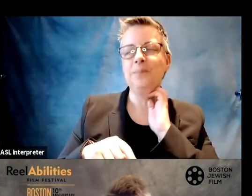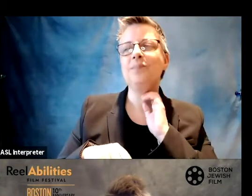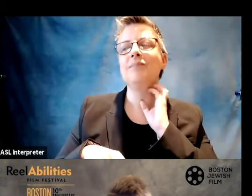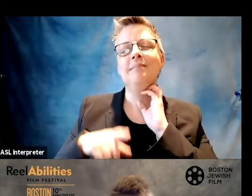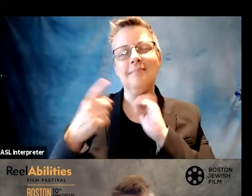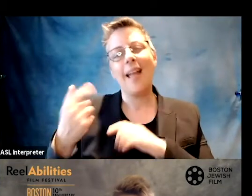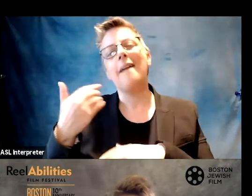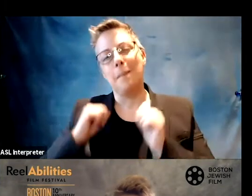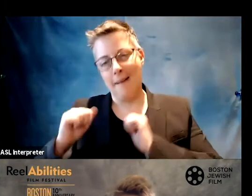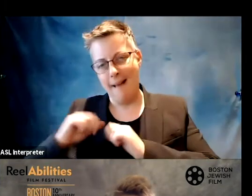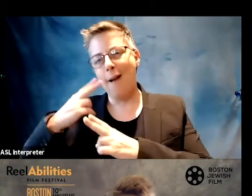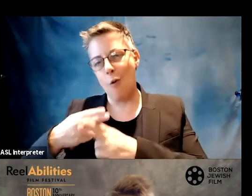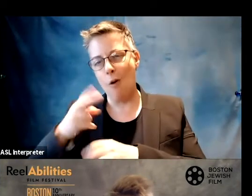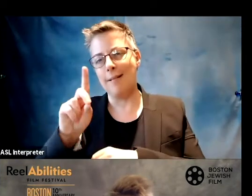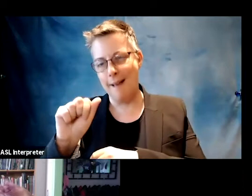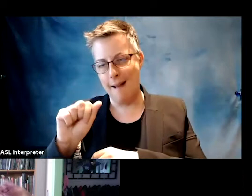from Yiddish theater.